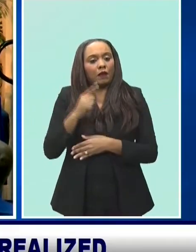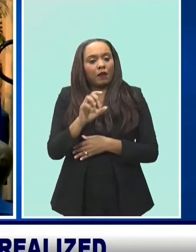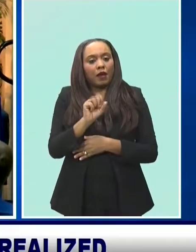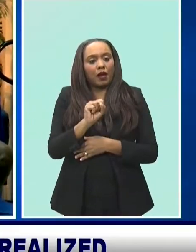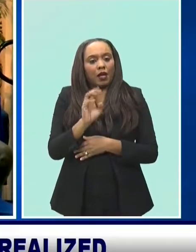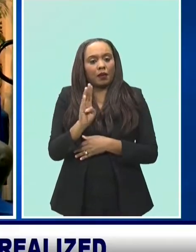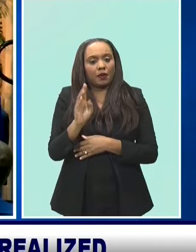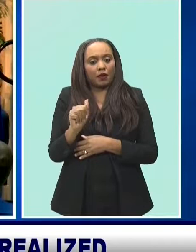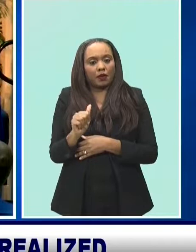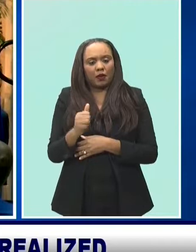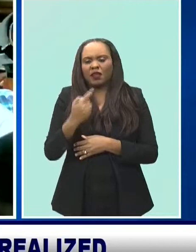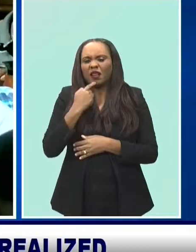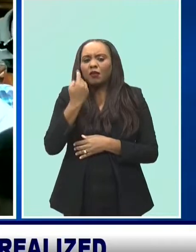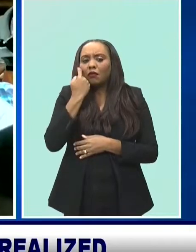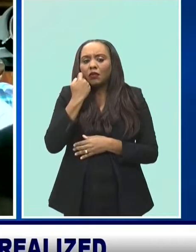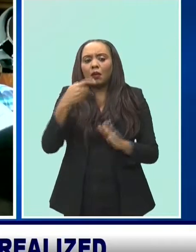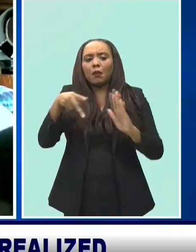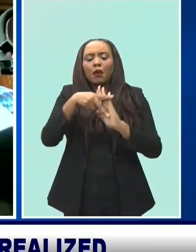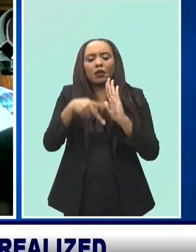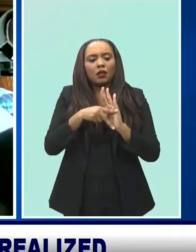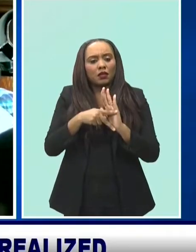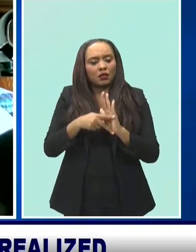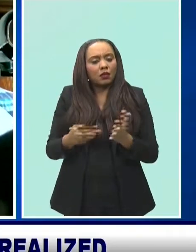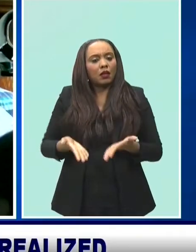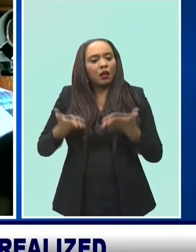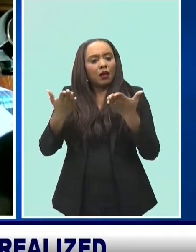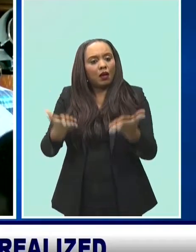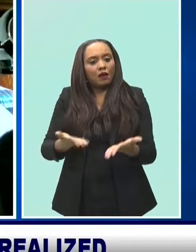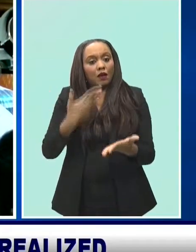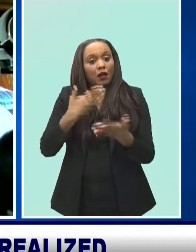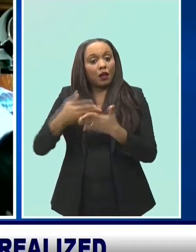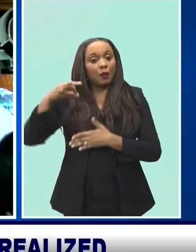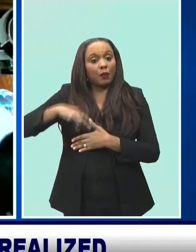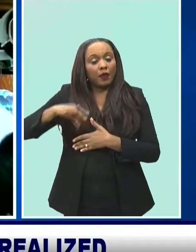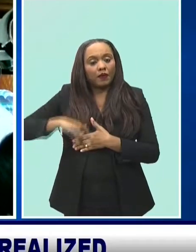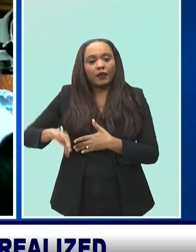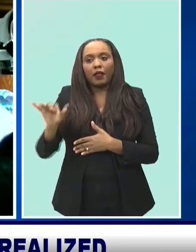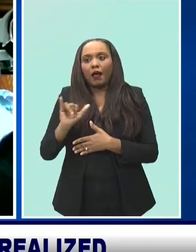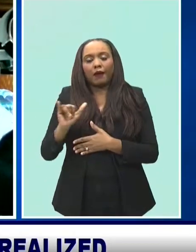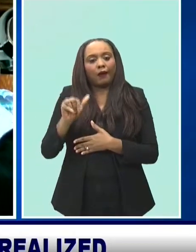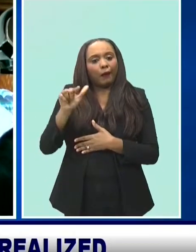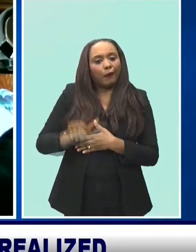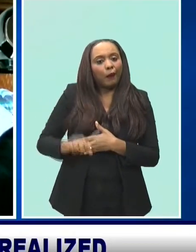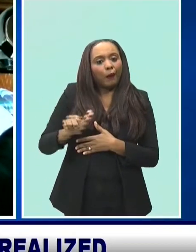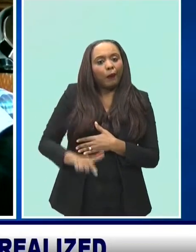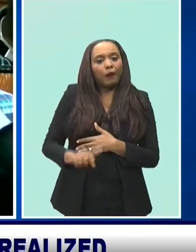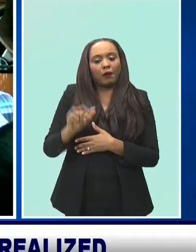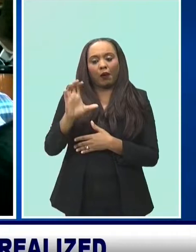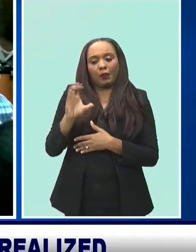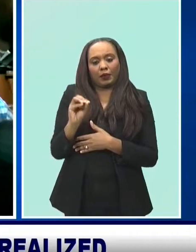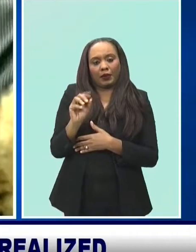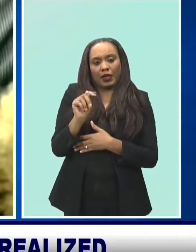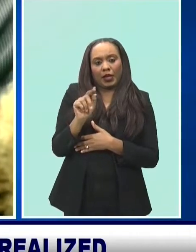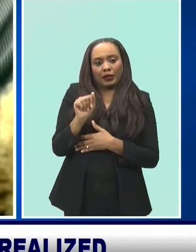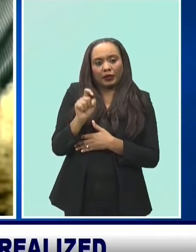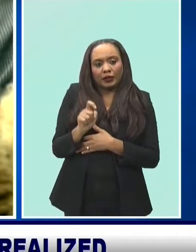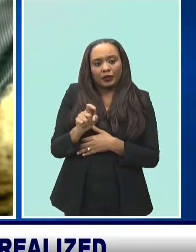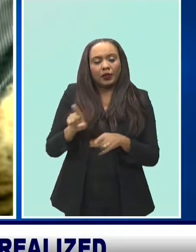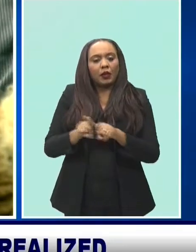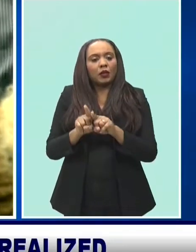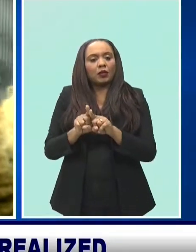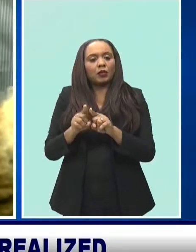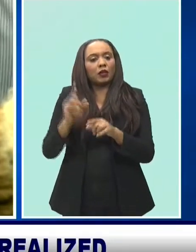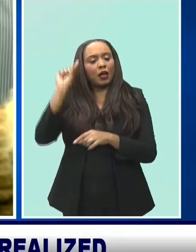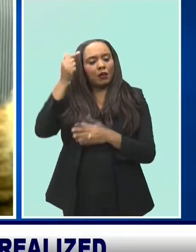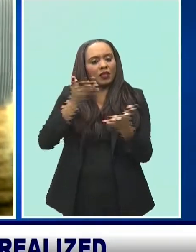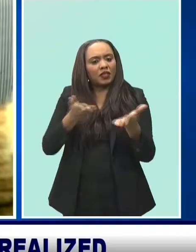while recent policies have provided some benefits such as the lowered corporation tax and the digitization of government services,